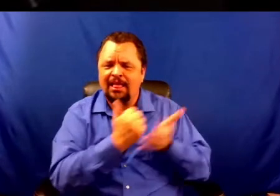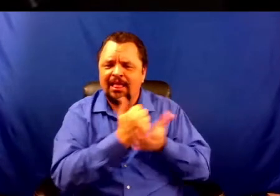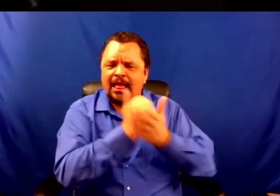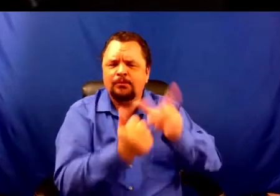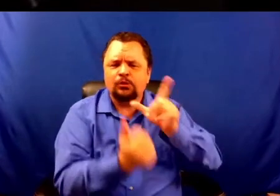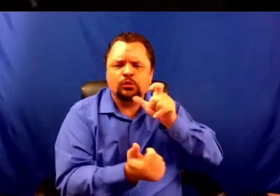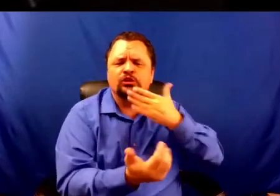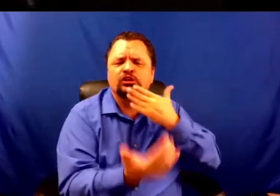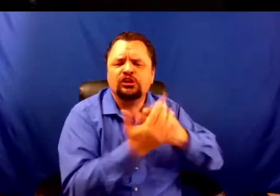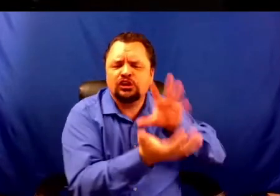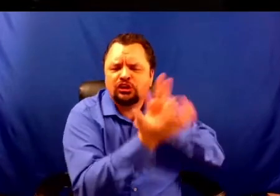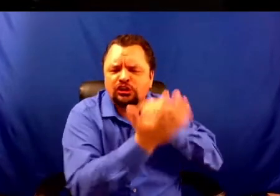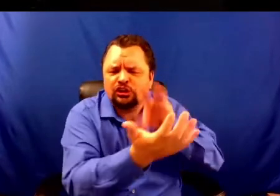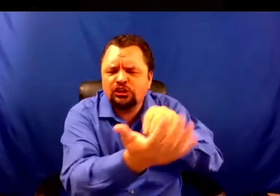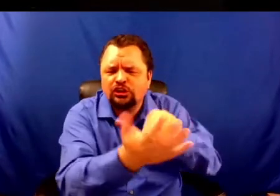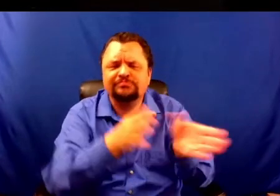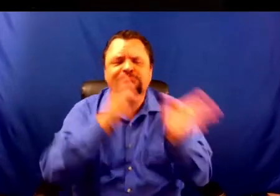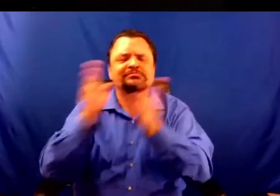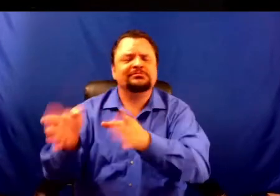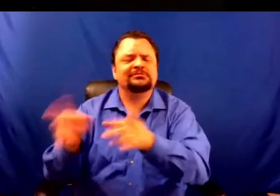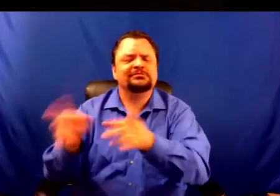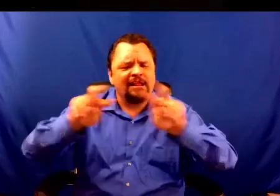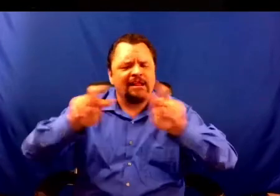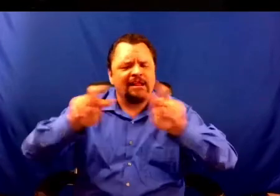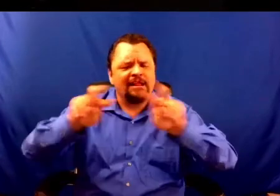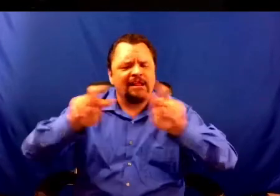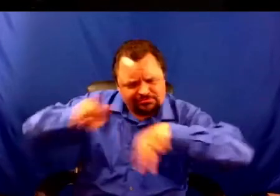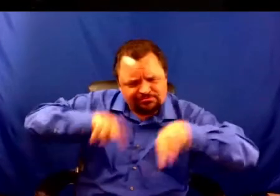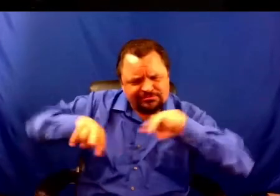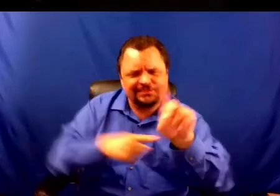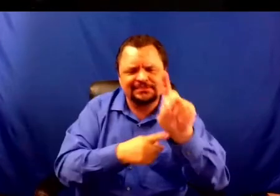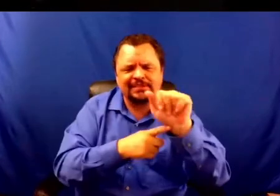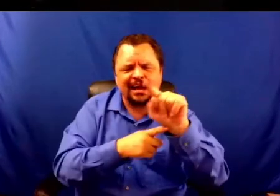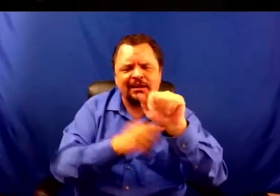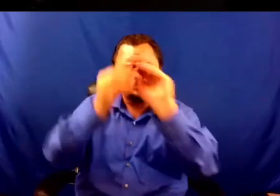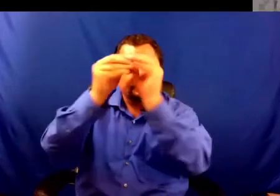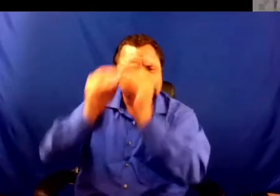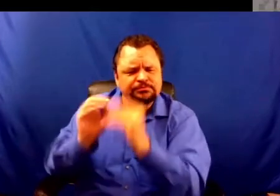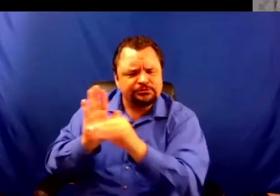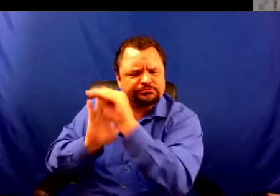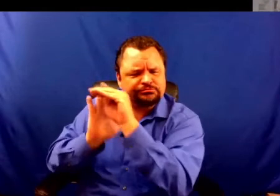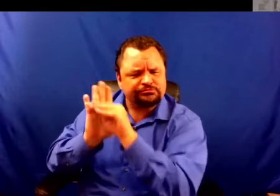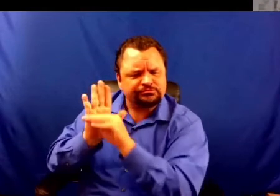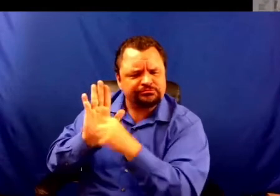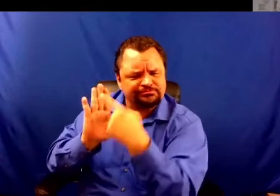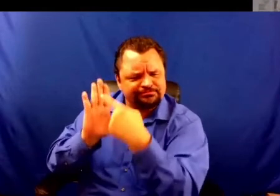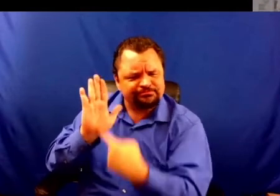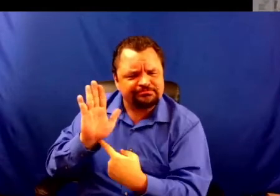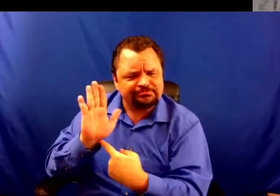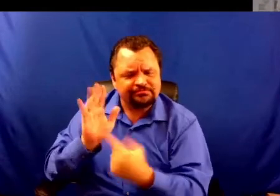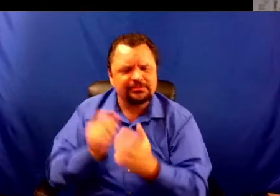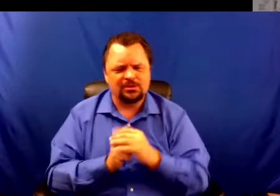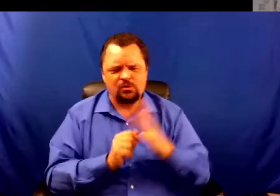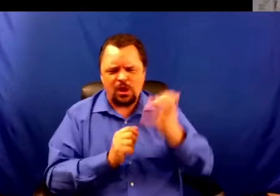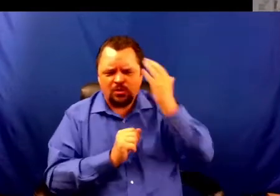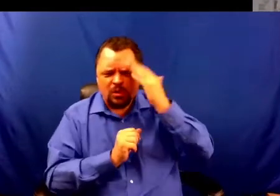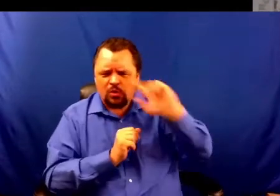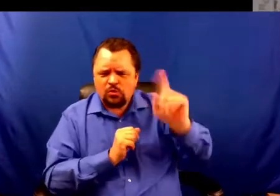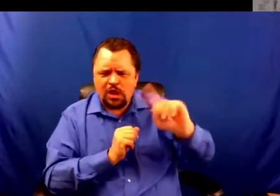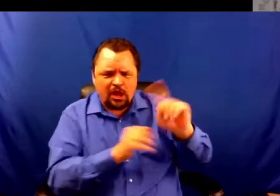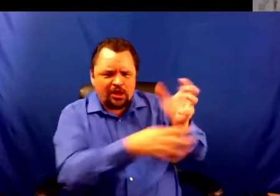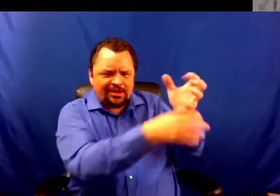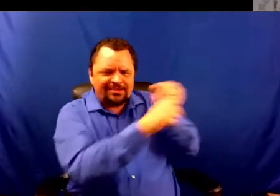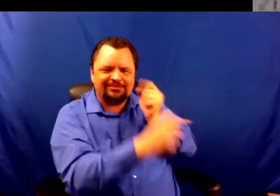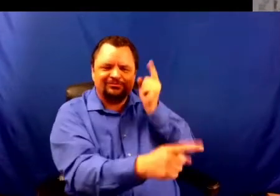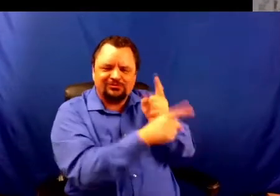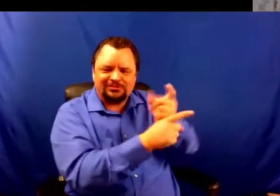be a good learner and discerner of the data. We need to know where we are getting that and